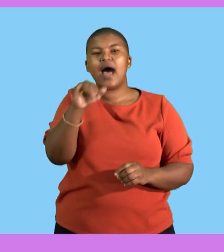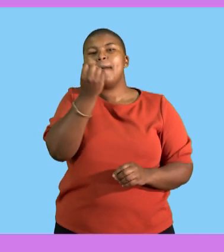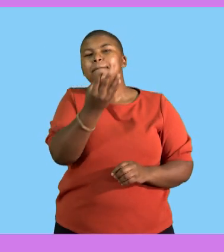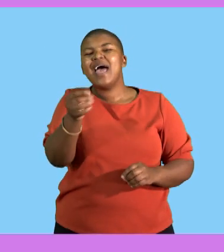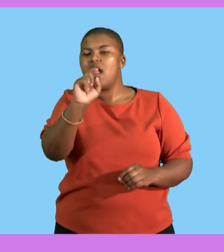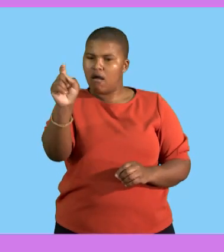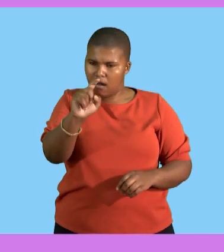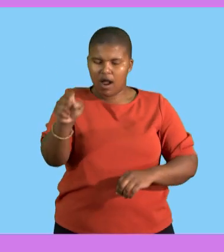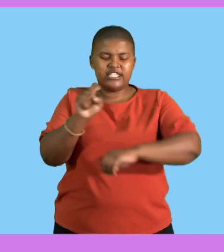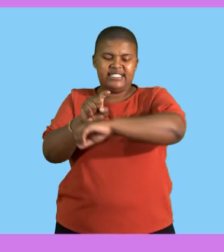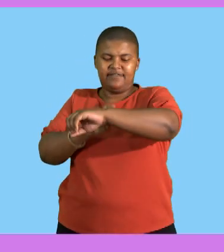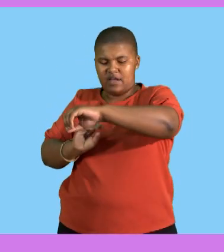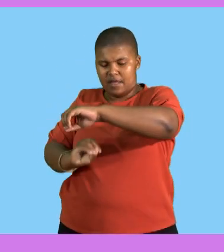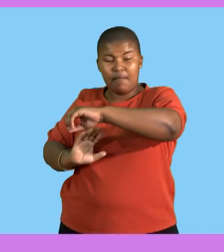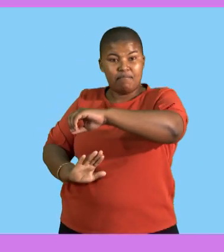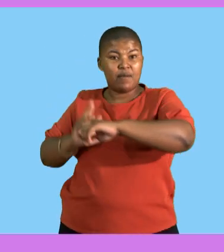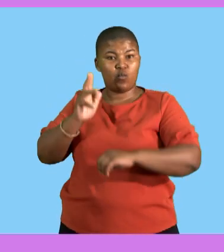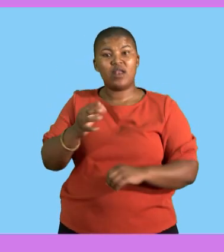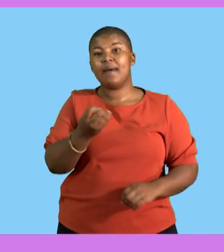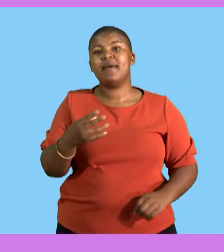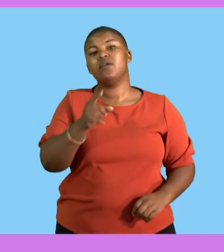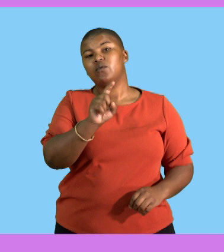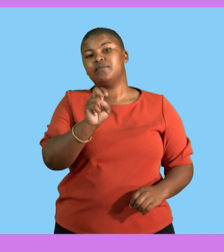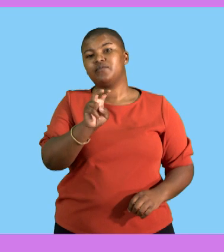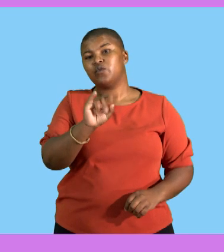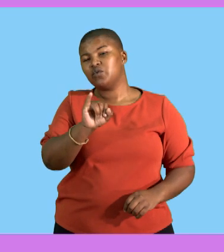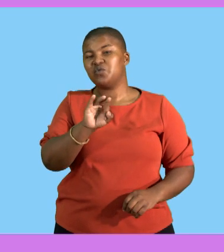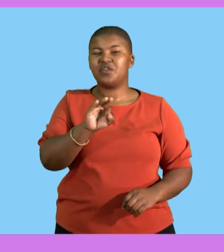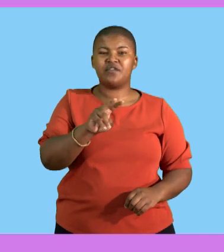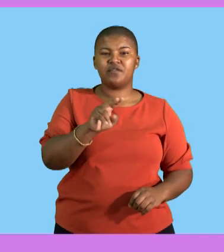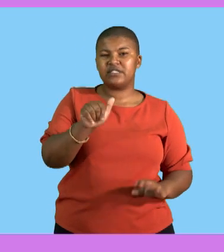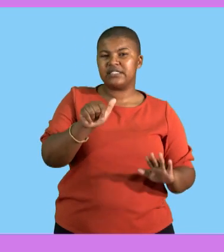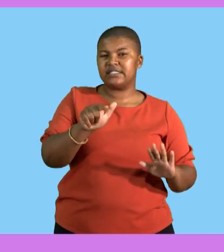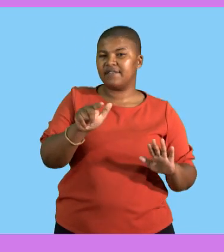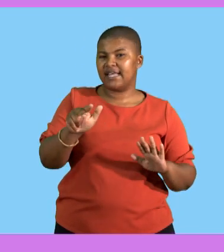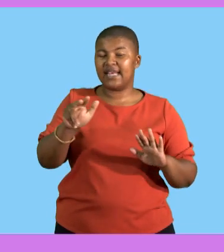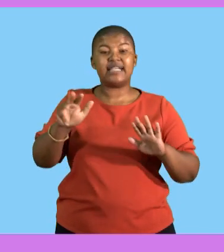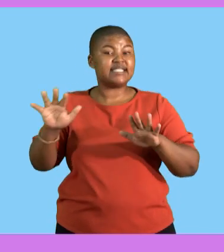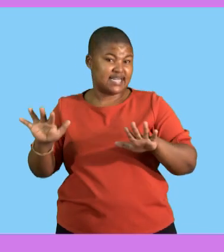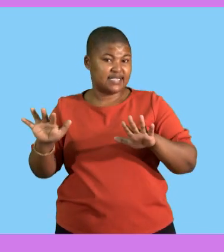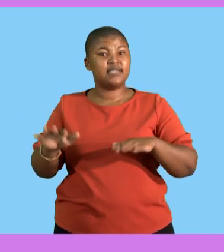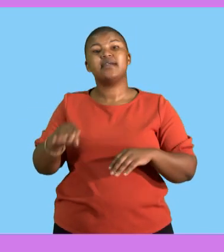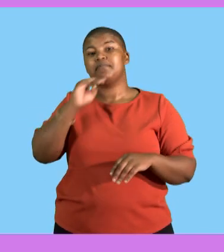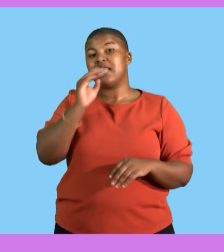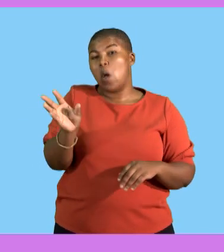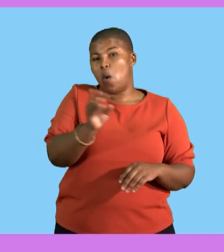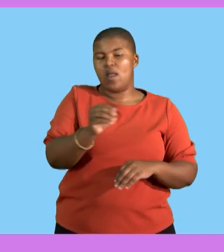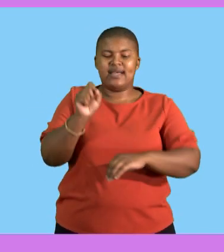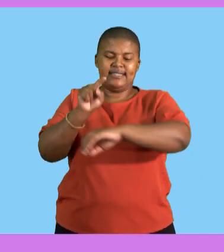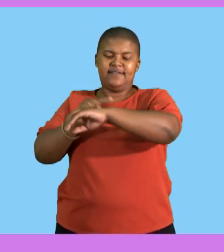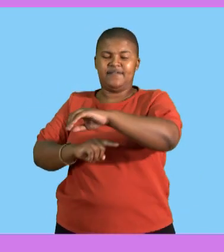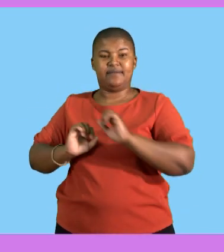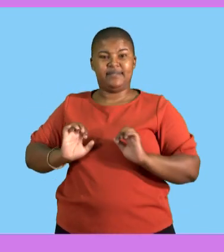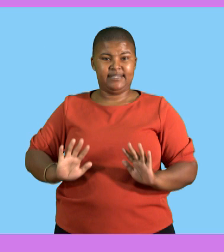of salaries or of employees. So we have 1, 2, 3, 4, 5, 6, 7, 8, 9, 10. So this should be divided